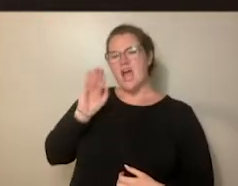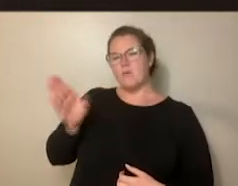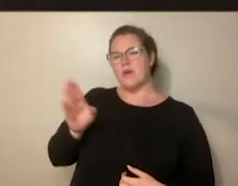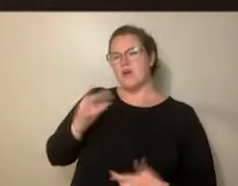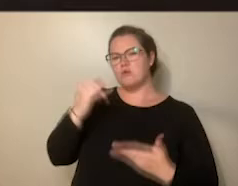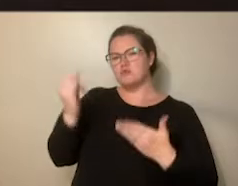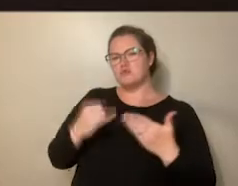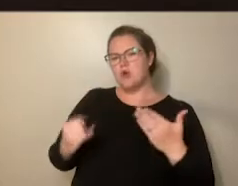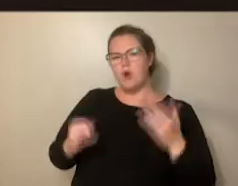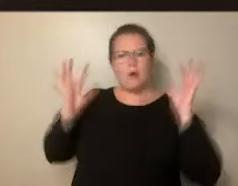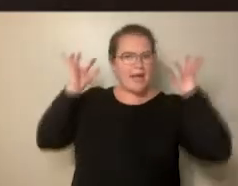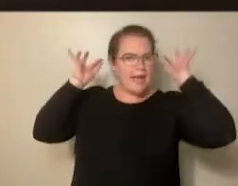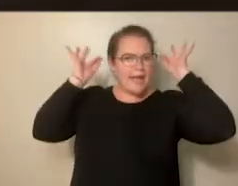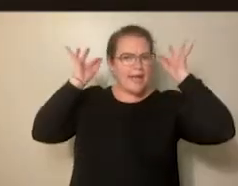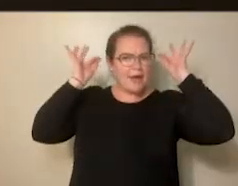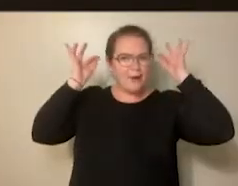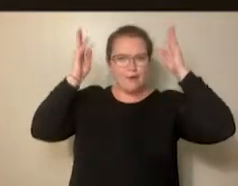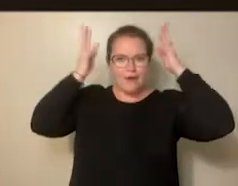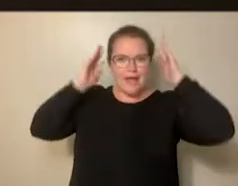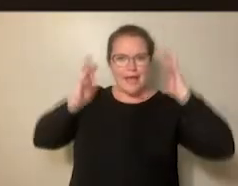cow some hair.